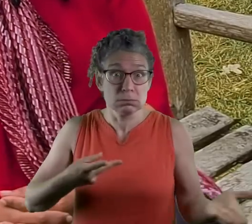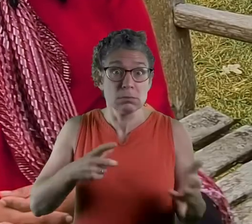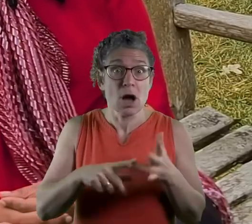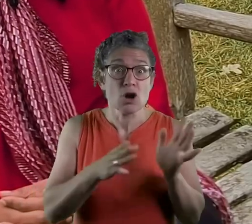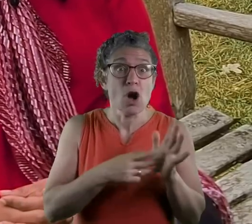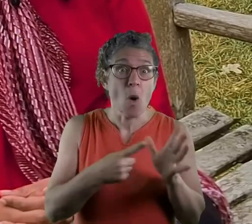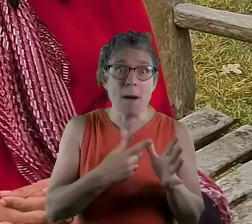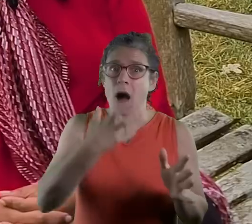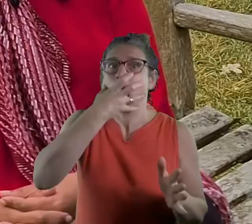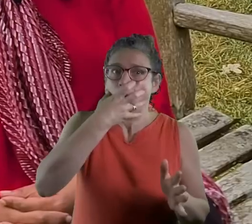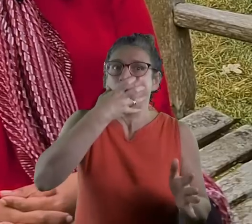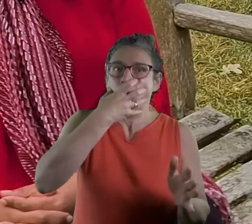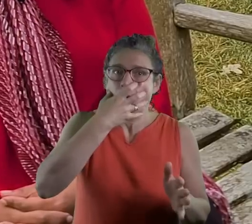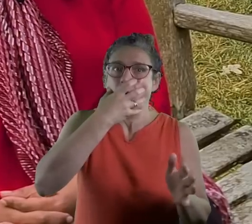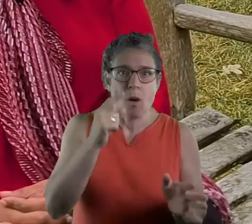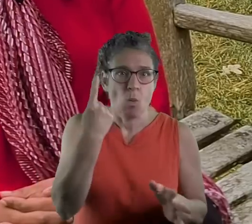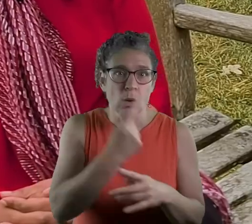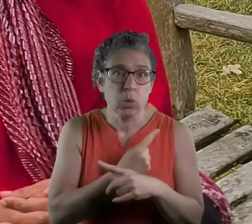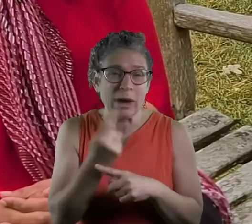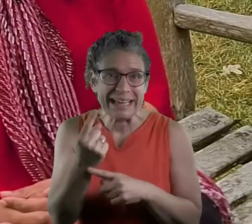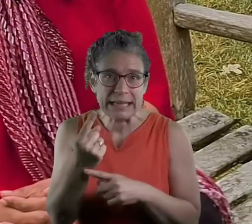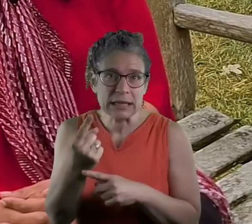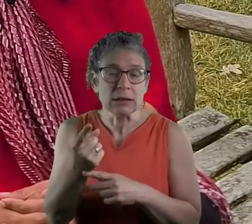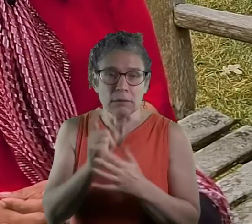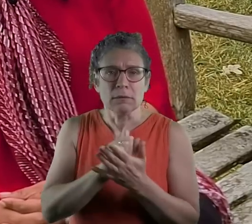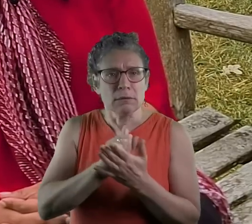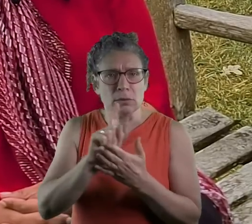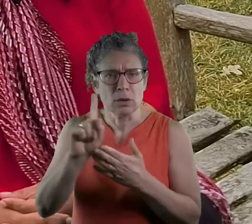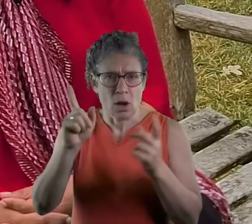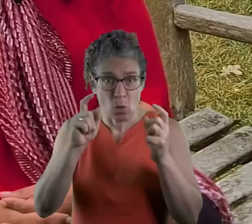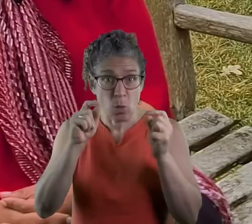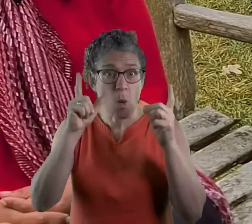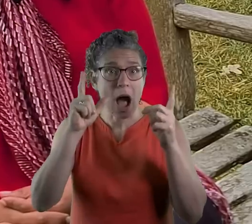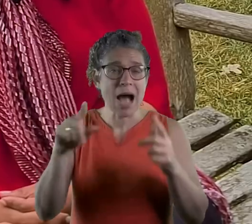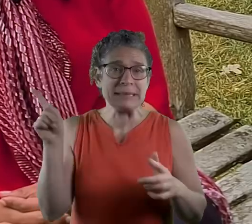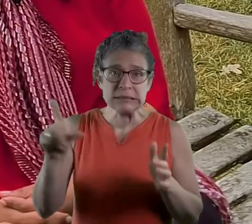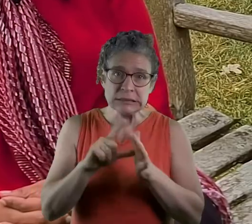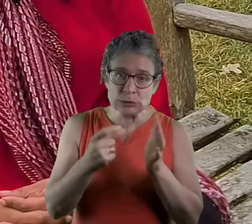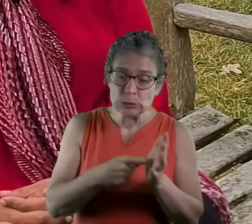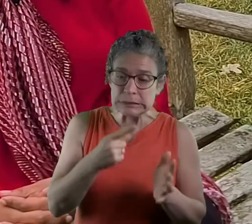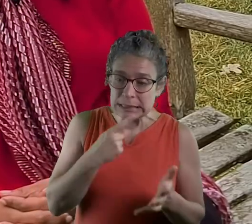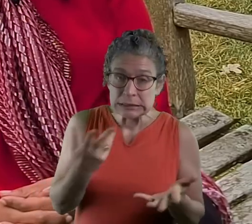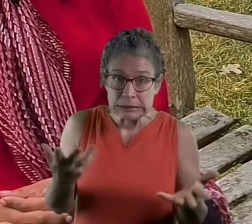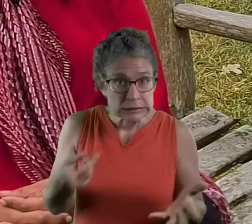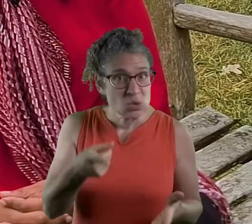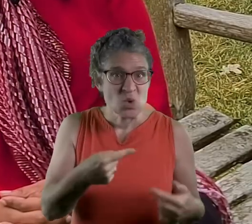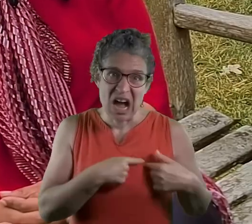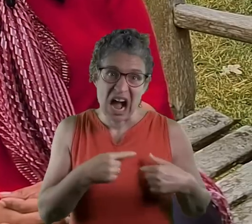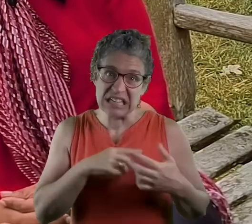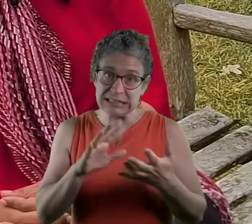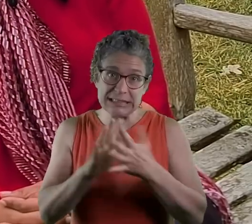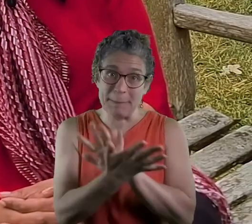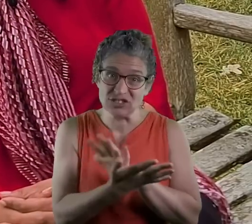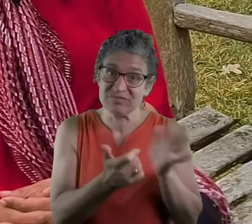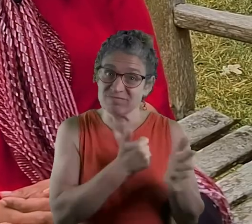a ventilator for a week. I woke up from that to be told that I had permanent